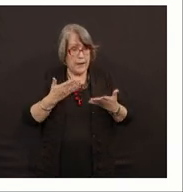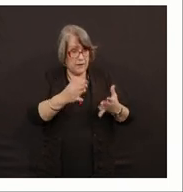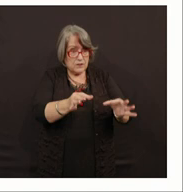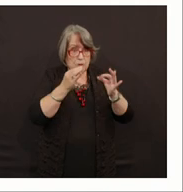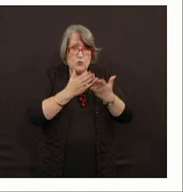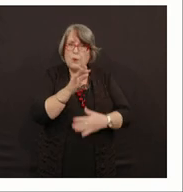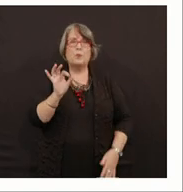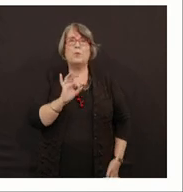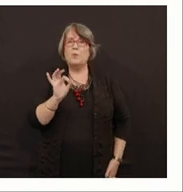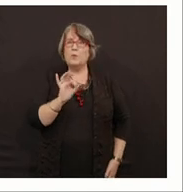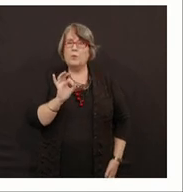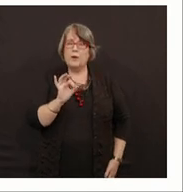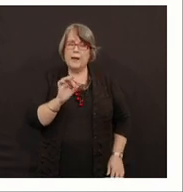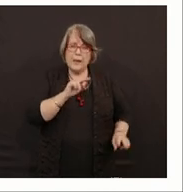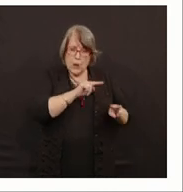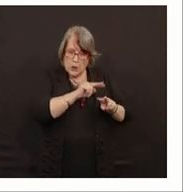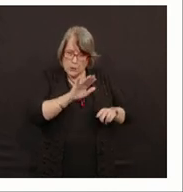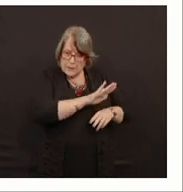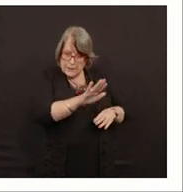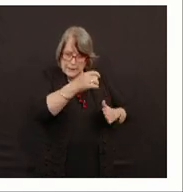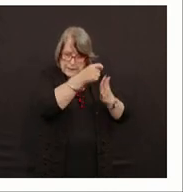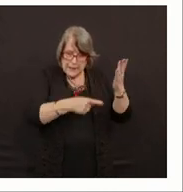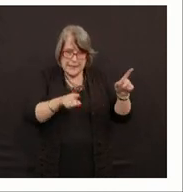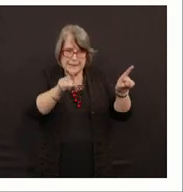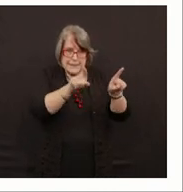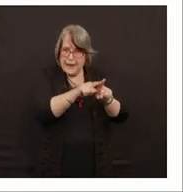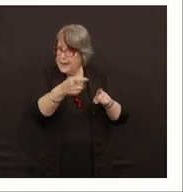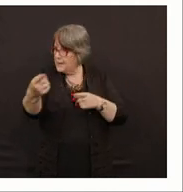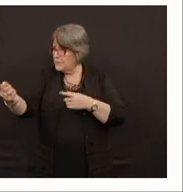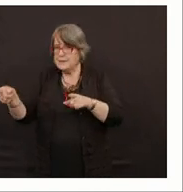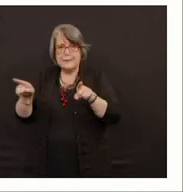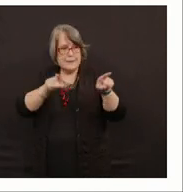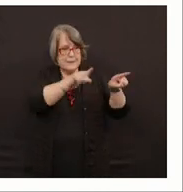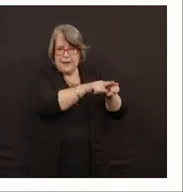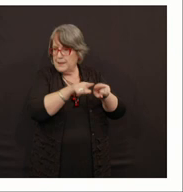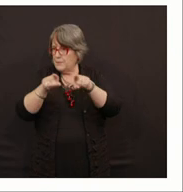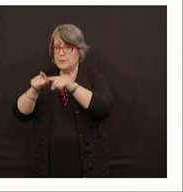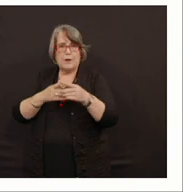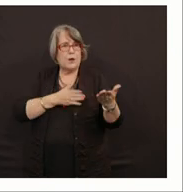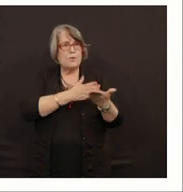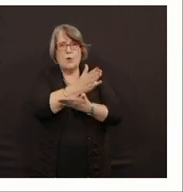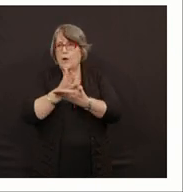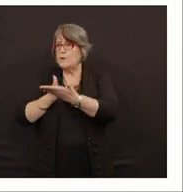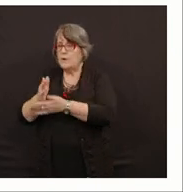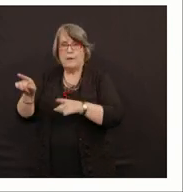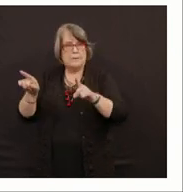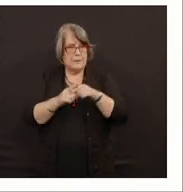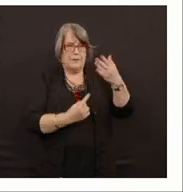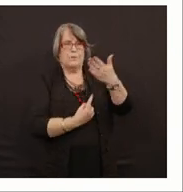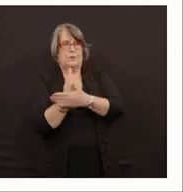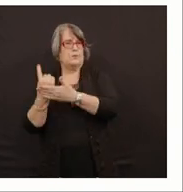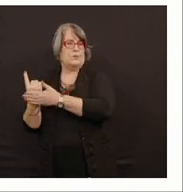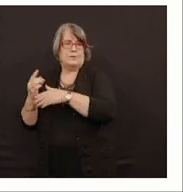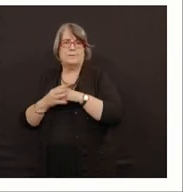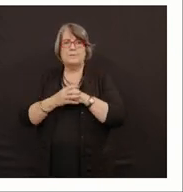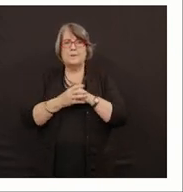rights, but it looks at people with disabilities having the same rights as other citizens and the same opportunity to enact those rights.